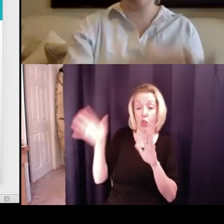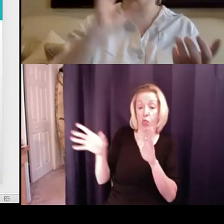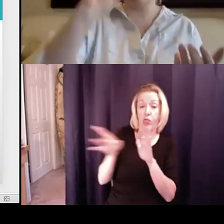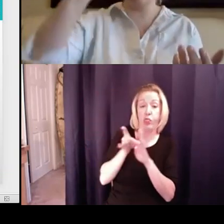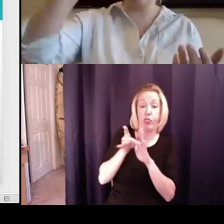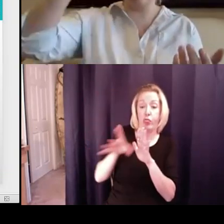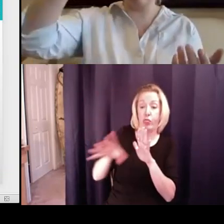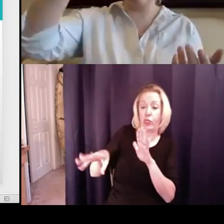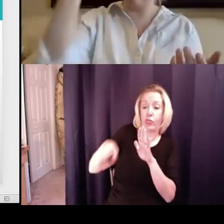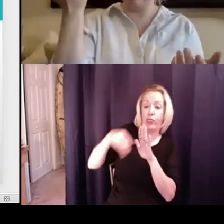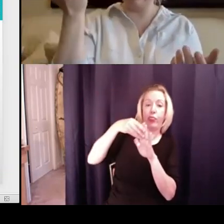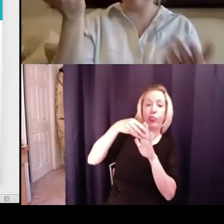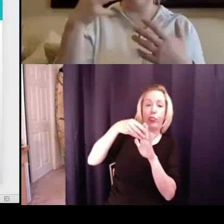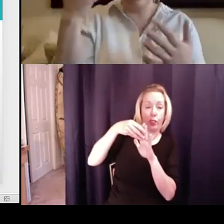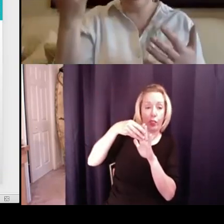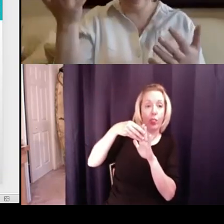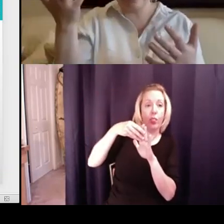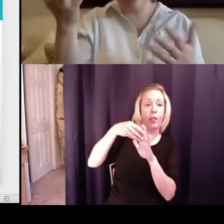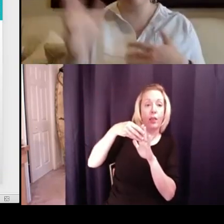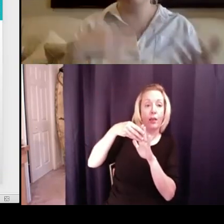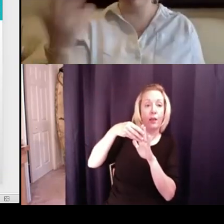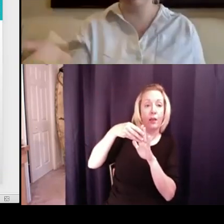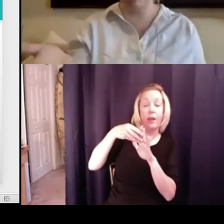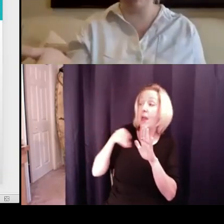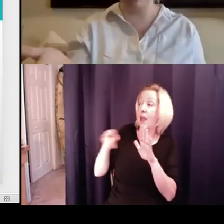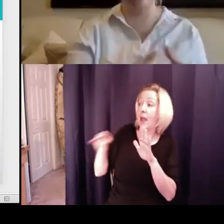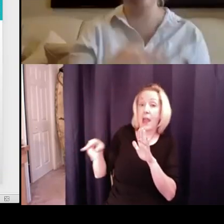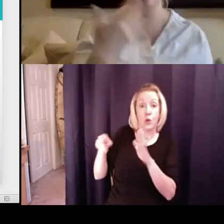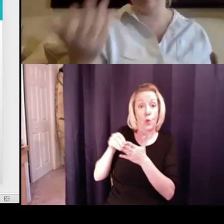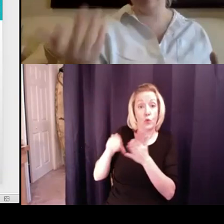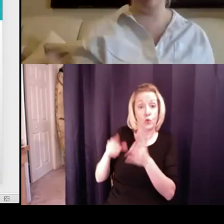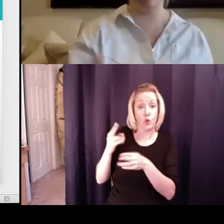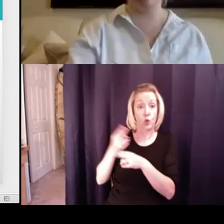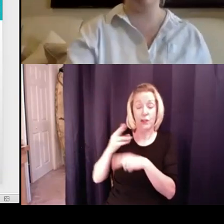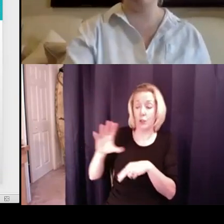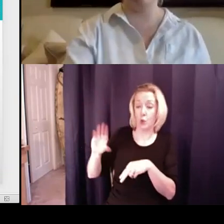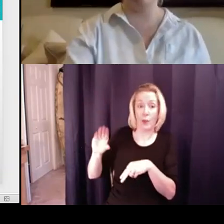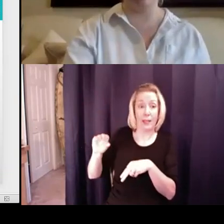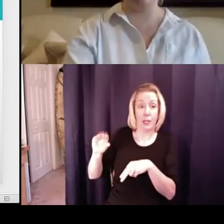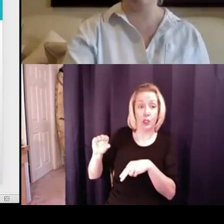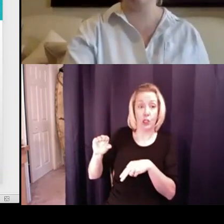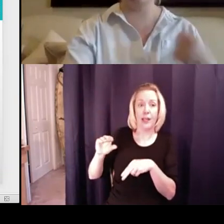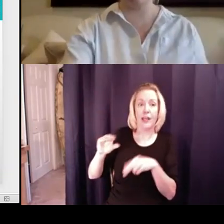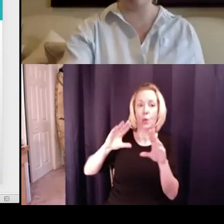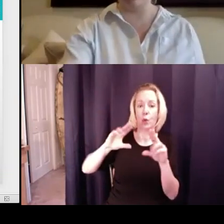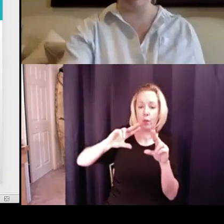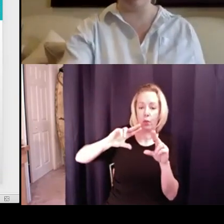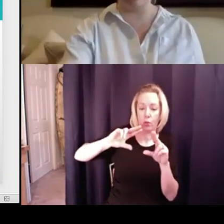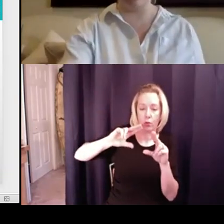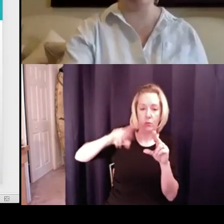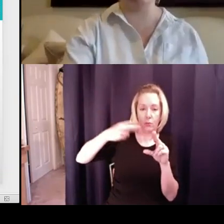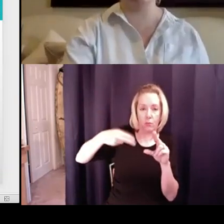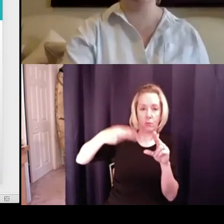it starts twisting the hair, and it's not exactly a braid, but it's pretty close. So she gets to participate in doing the doll's hair and talking about